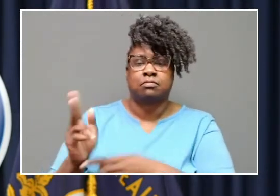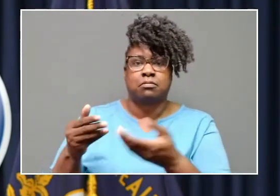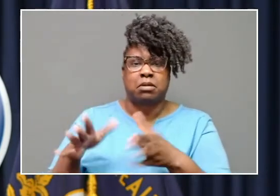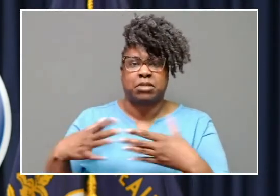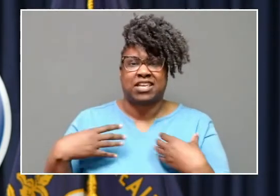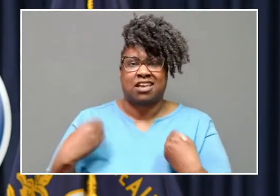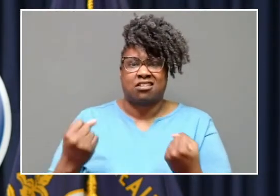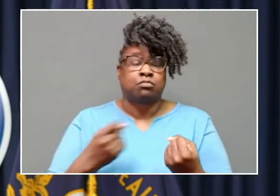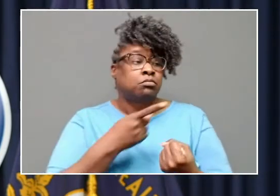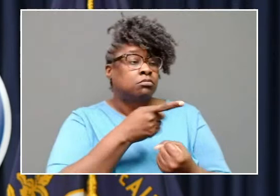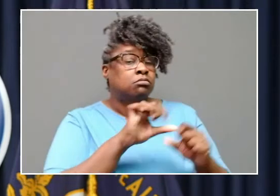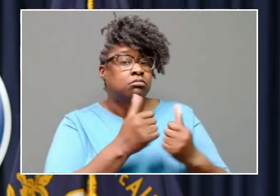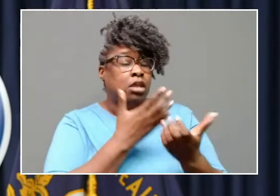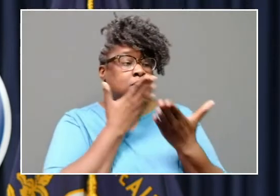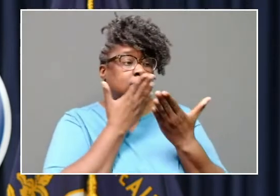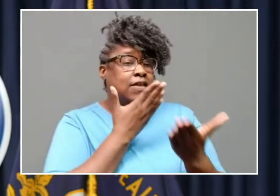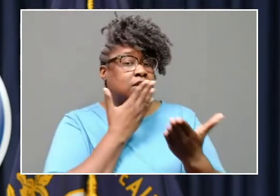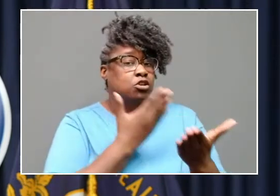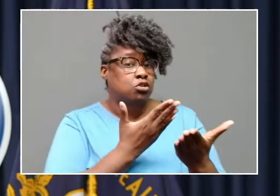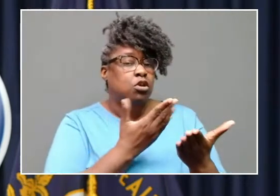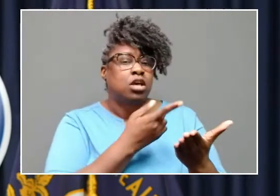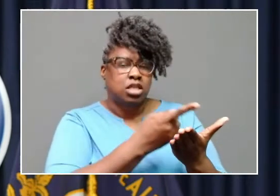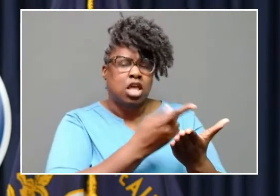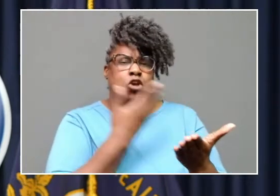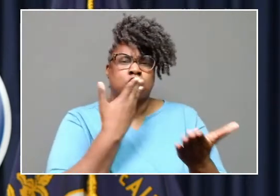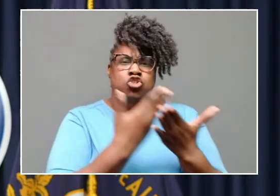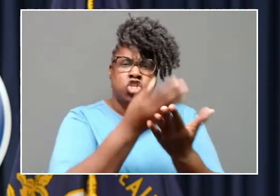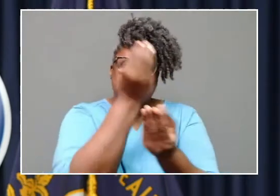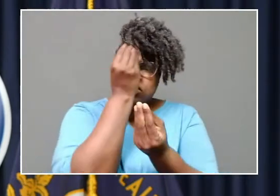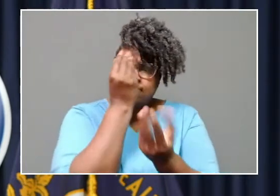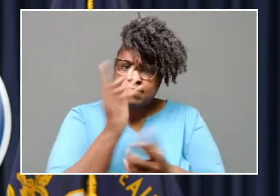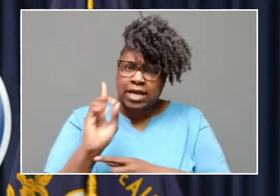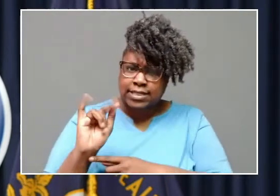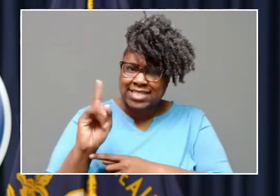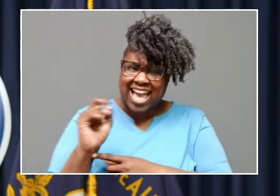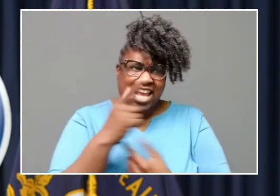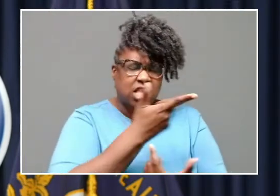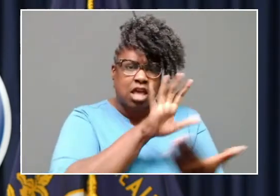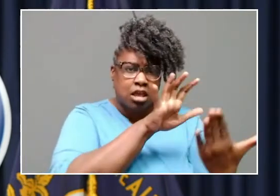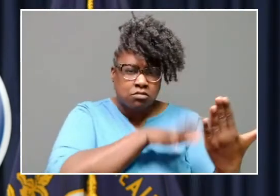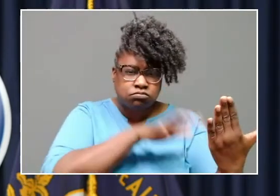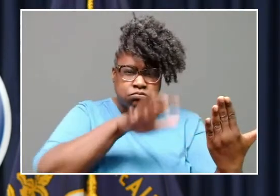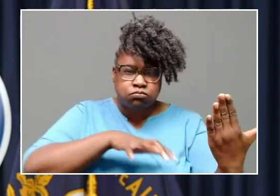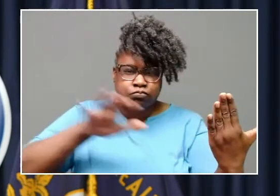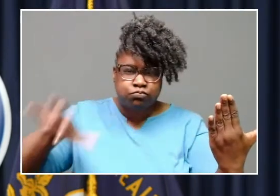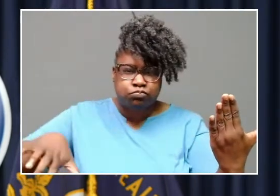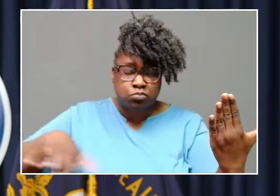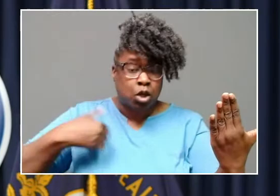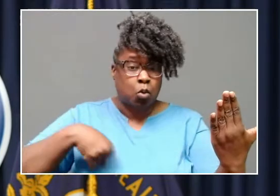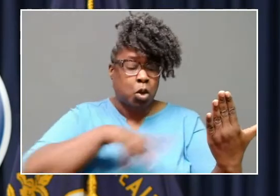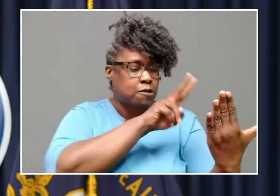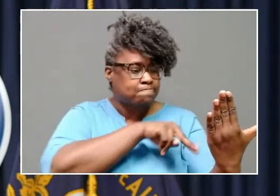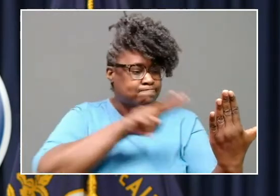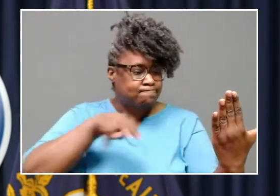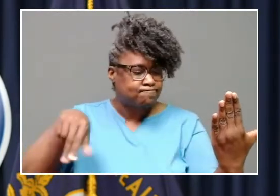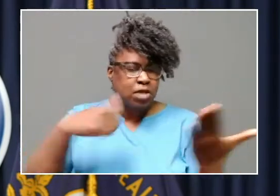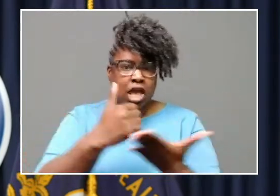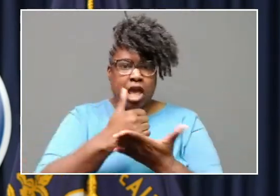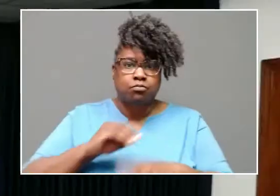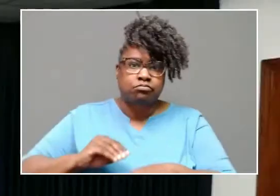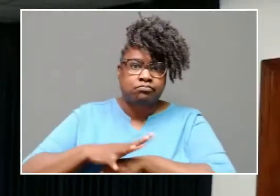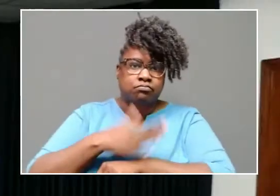work on producing good, solid data, which helps us make good decisions and good policy. Dana, would you like to say a few